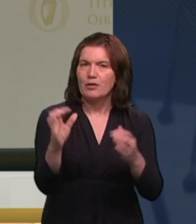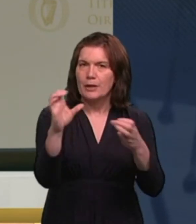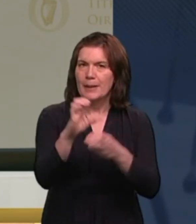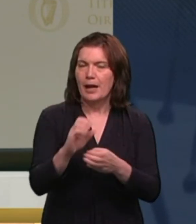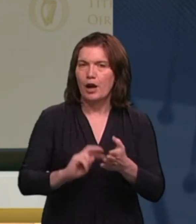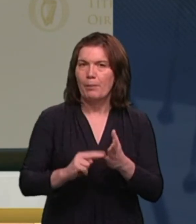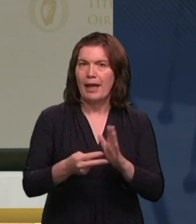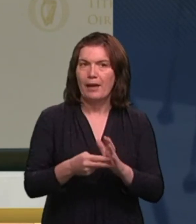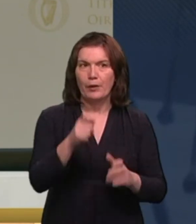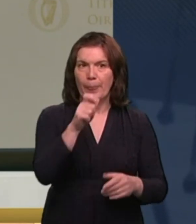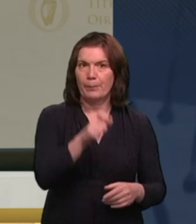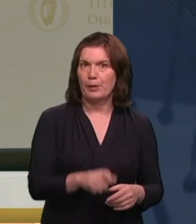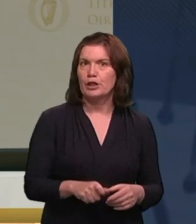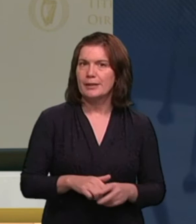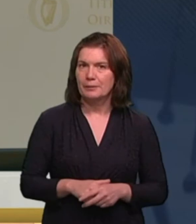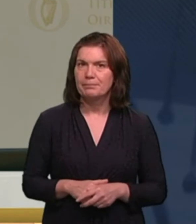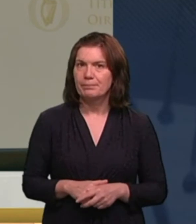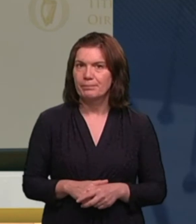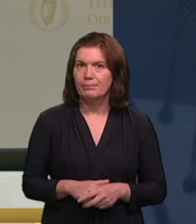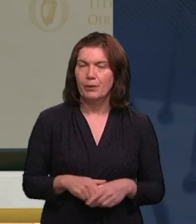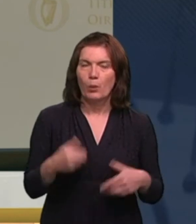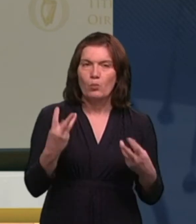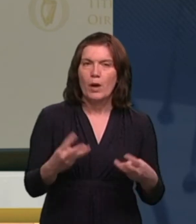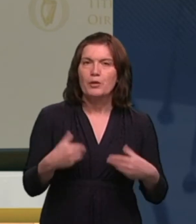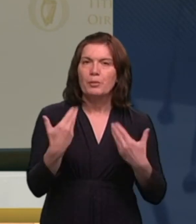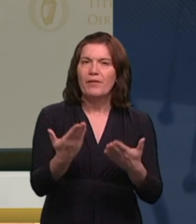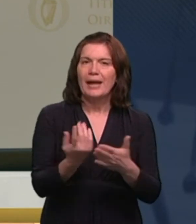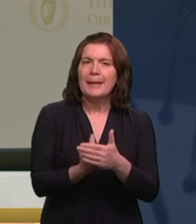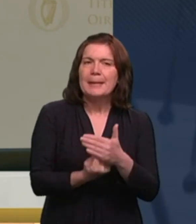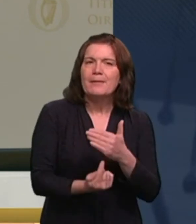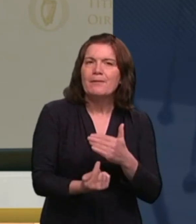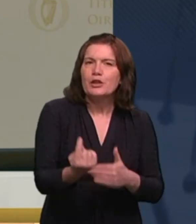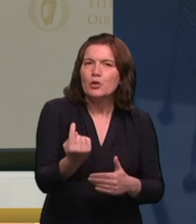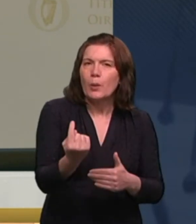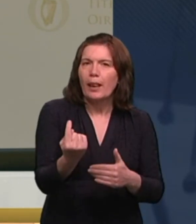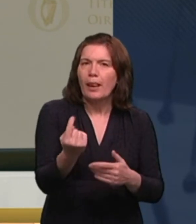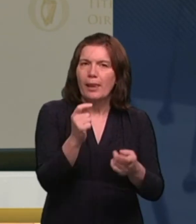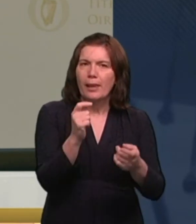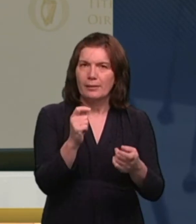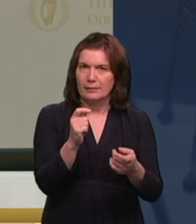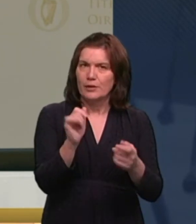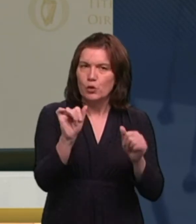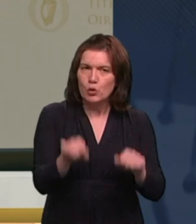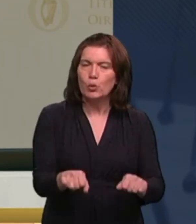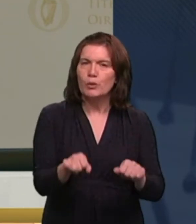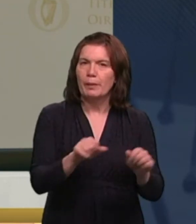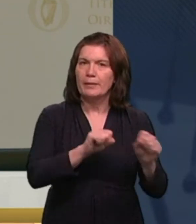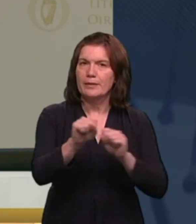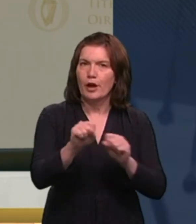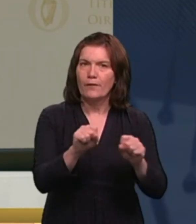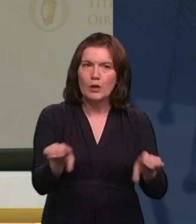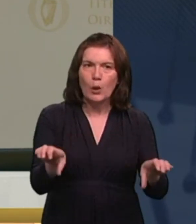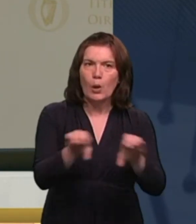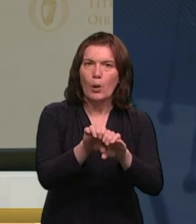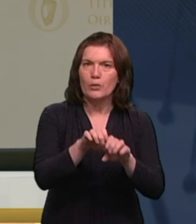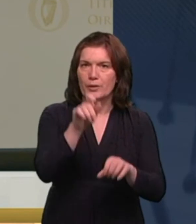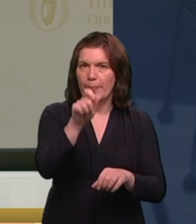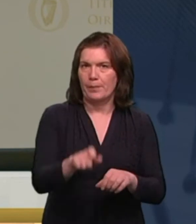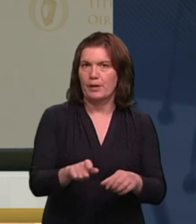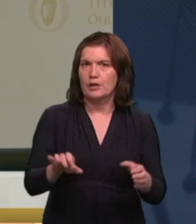effort there is really to provide the most individualised service as close to the individual's home and community as